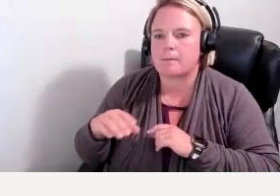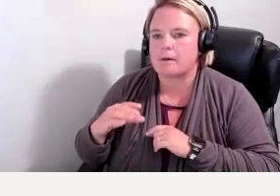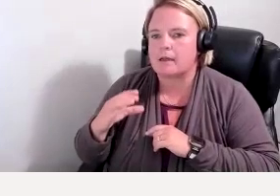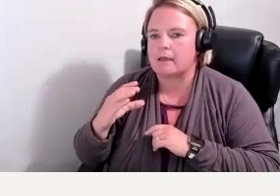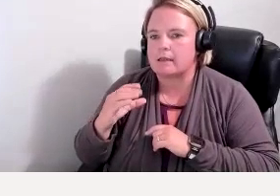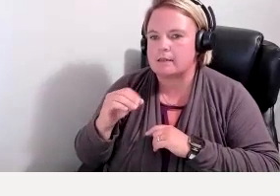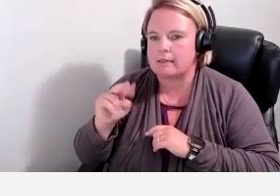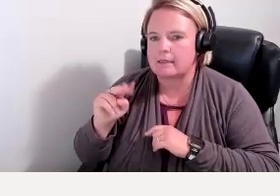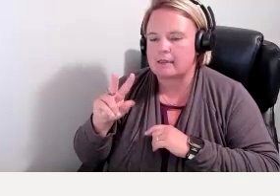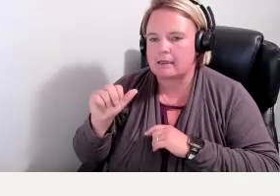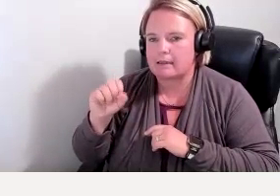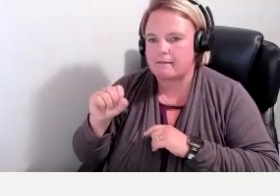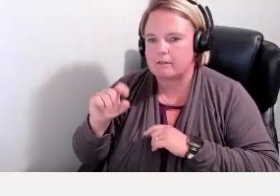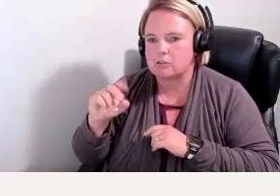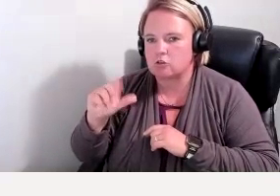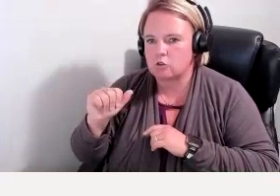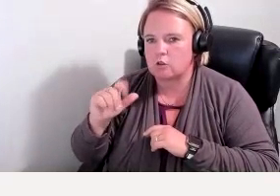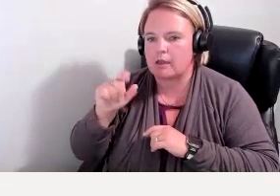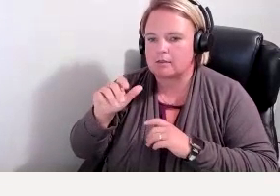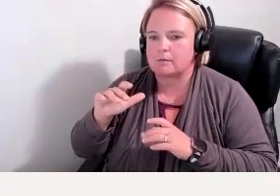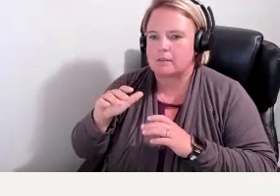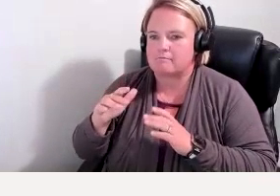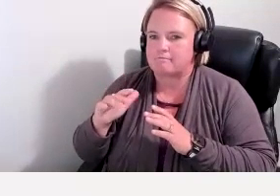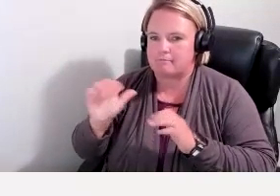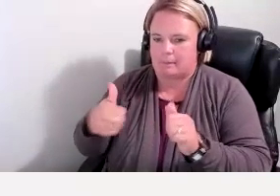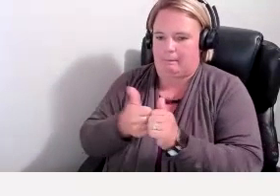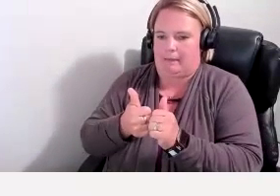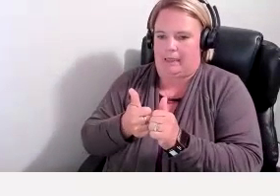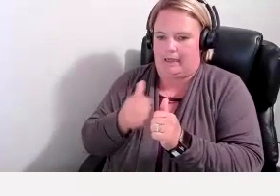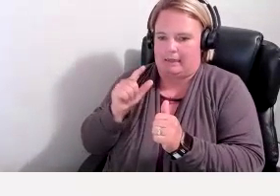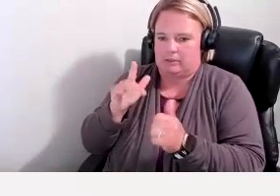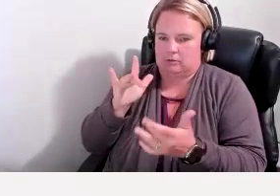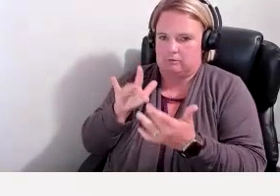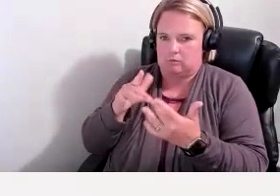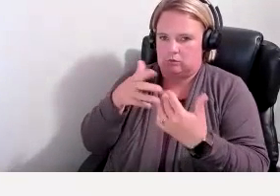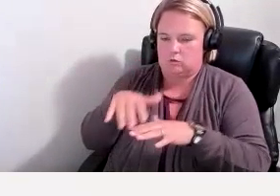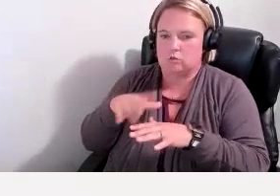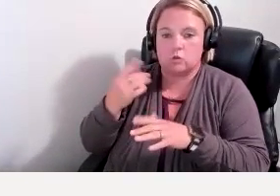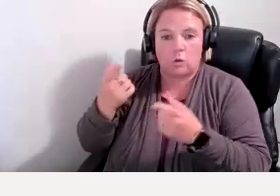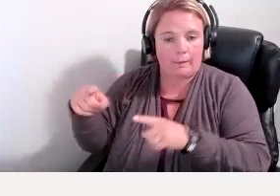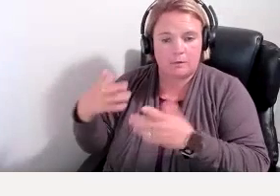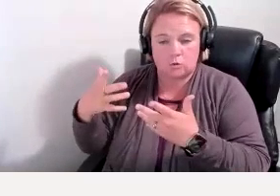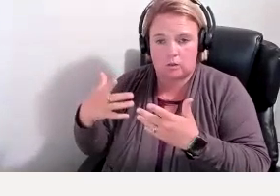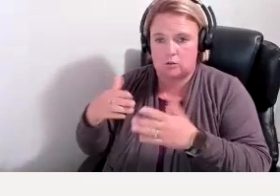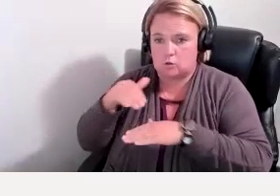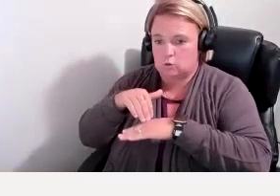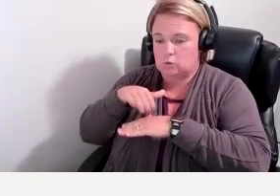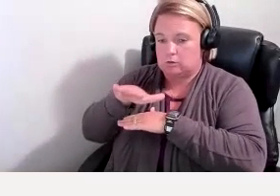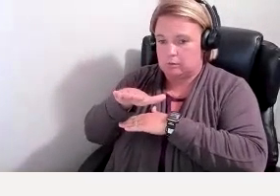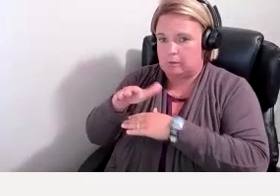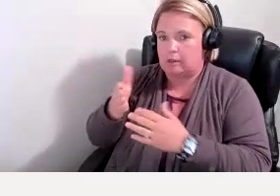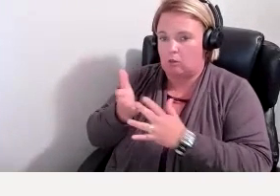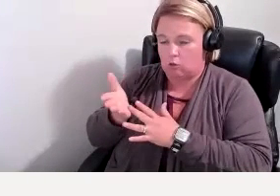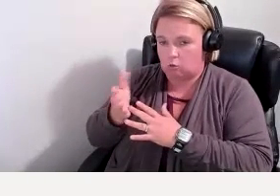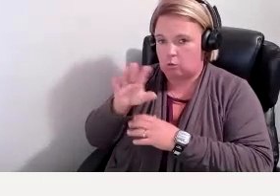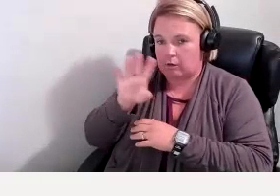integrated with the system behind the scenes. And because what it does is you submit your video through Canvas